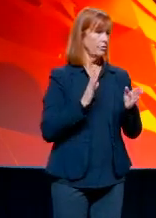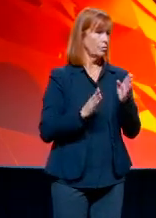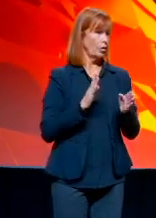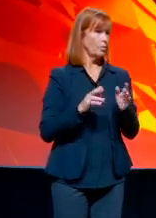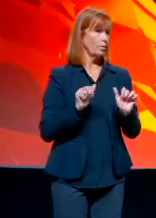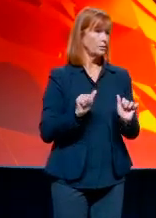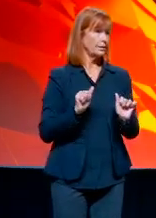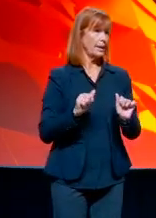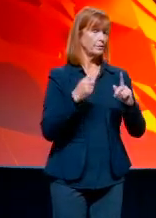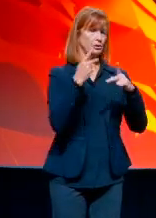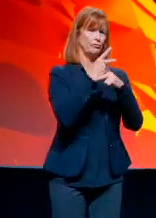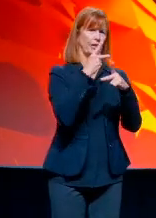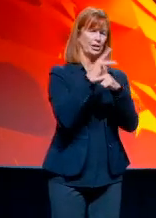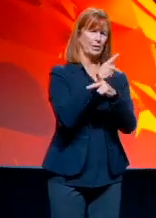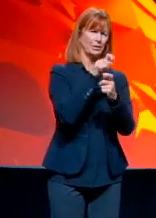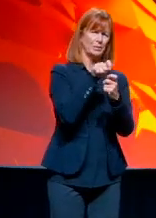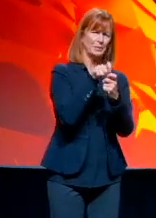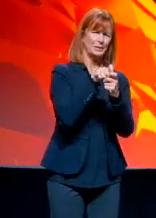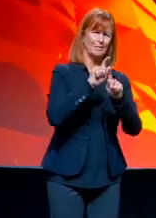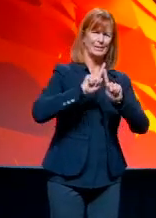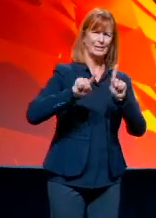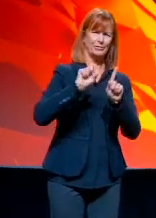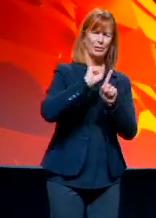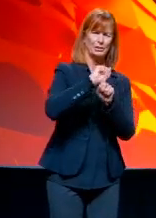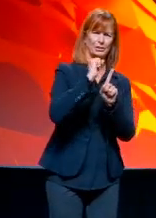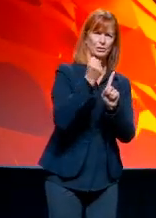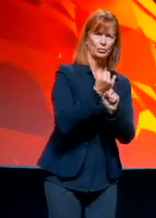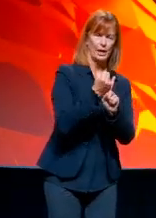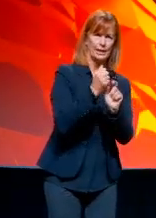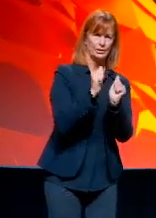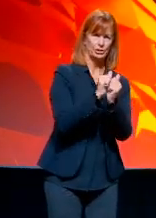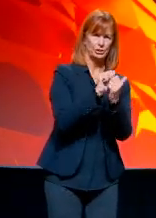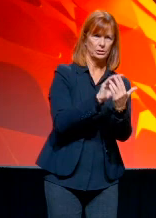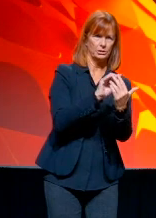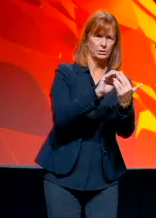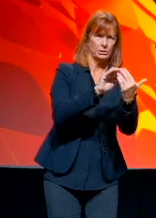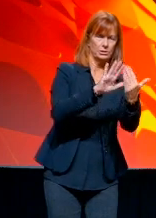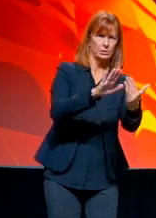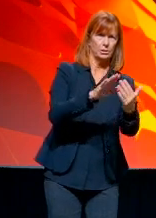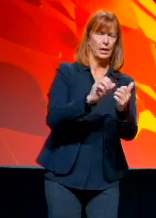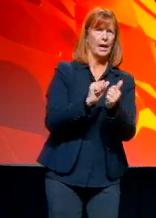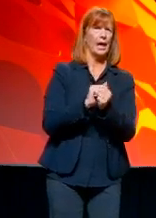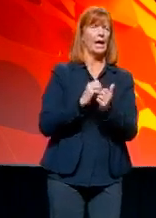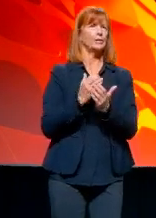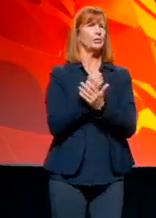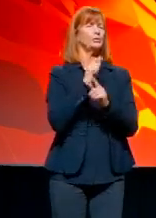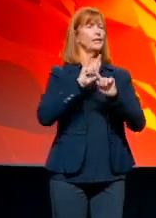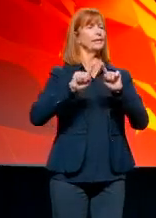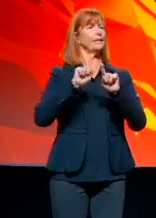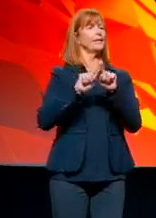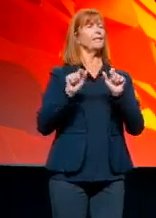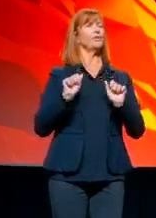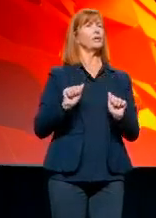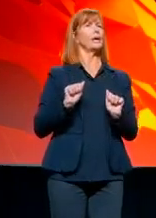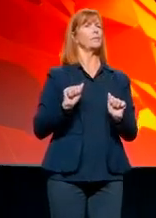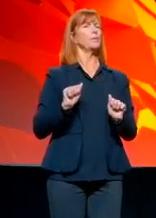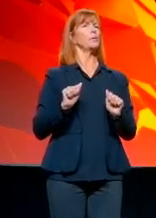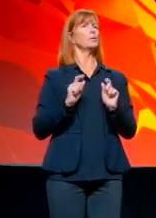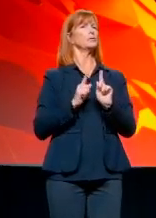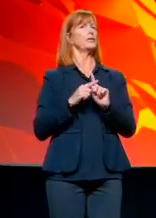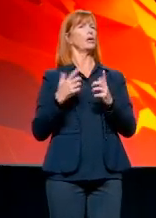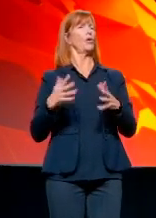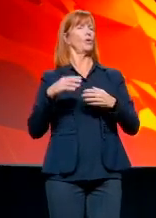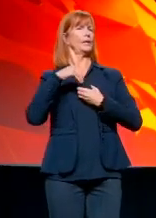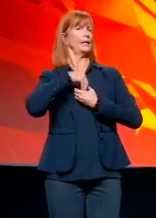about different situations and leveraging the reasoning core capabilities offered by the VLM models, and then